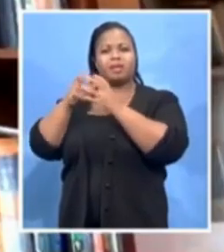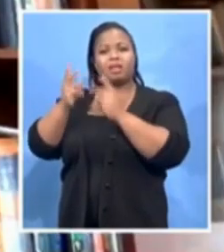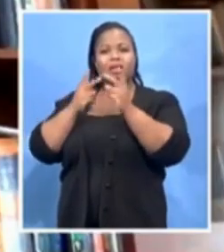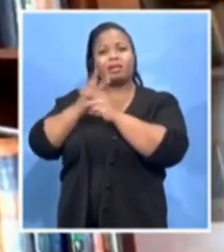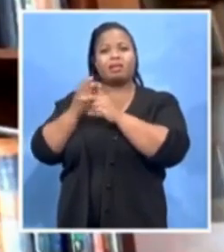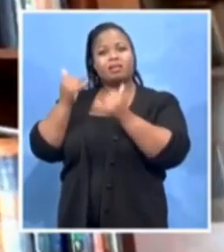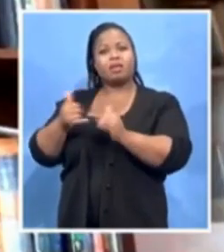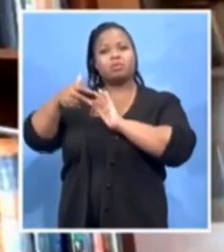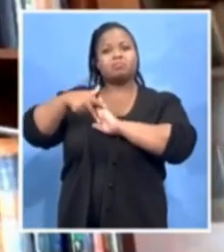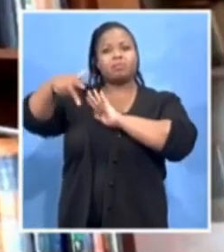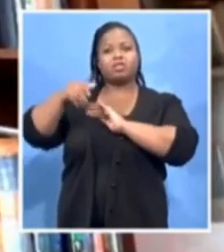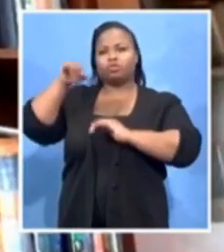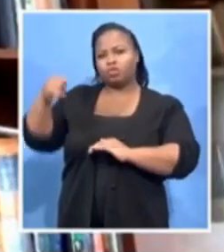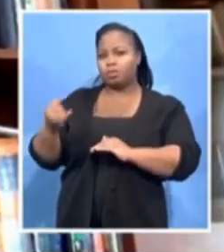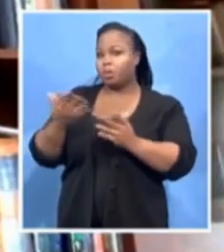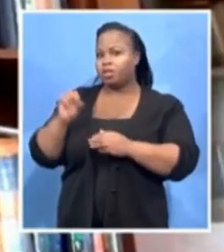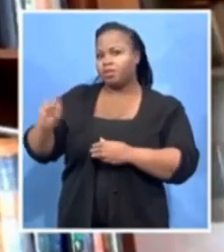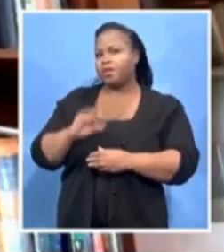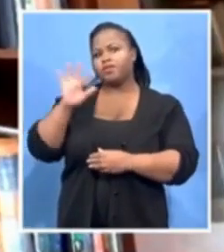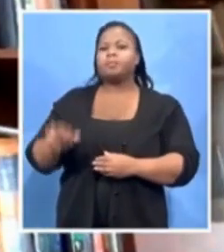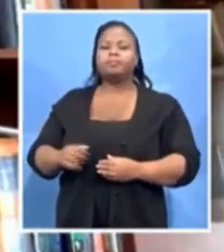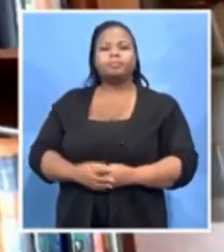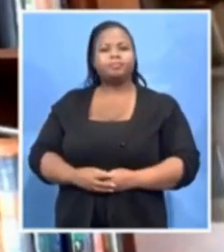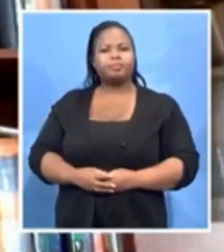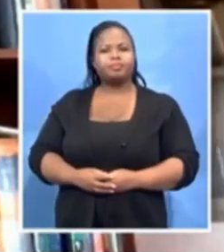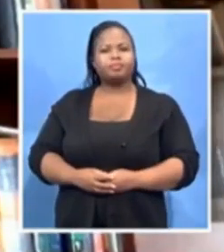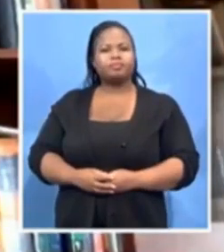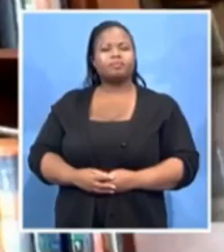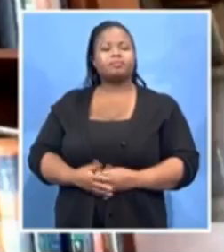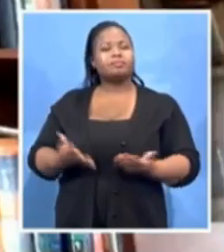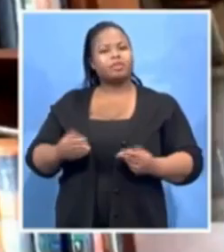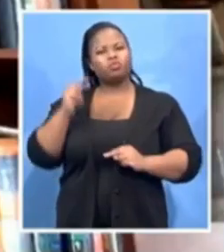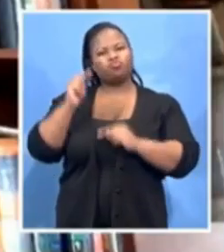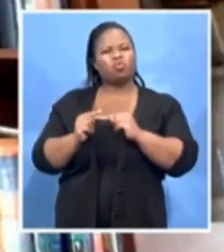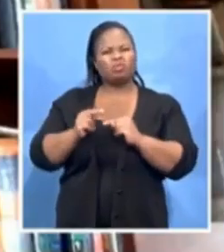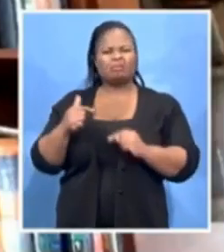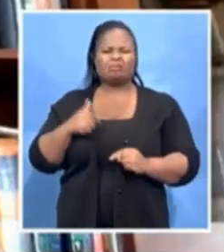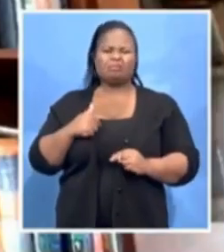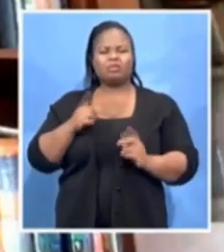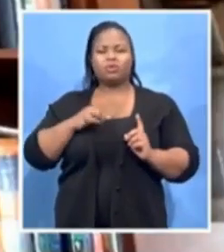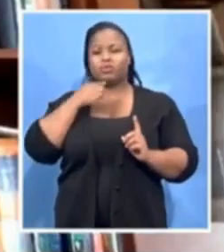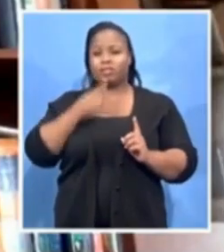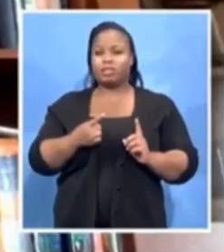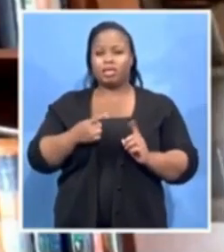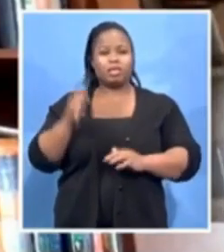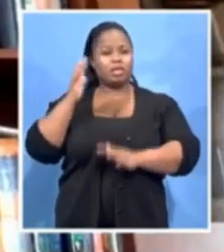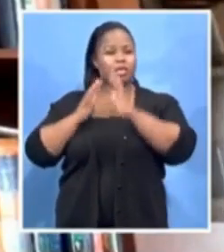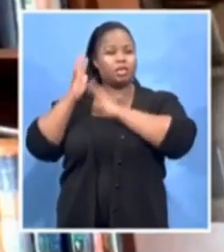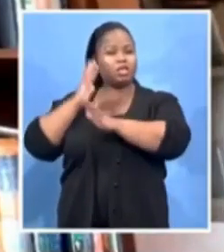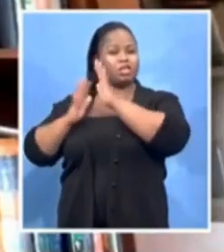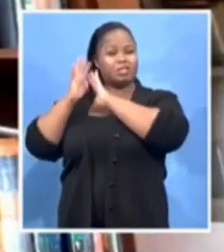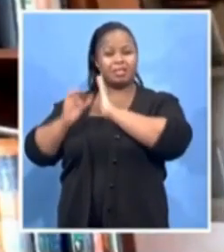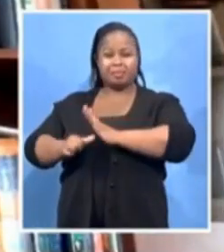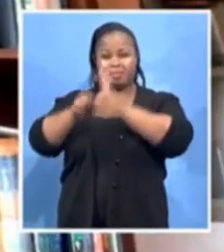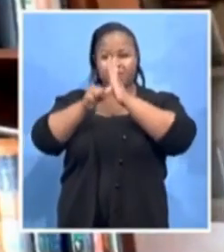Africa. In a nutshell, what one is saying and why this history is important, it helps us to understand